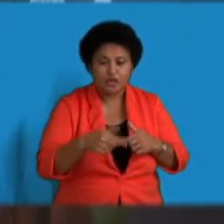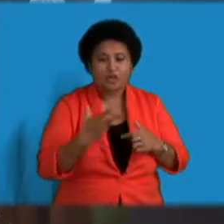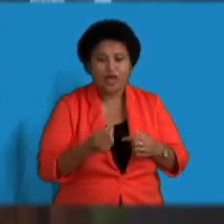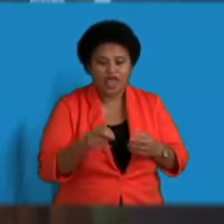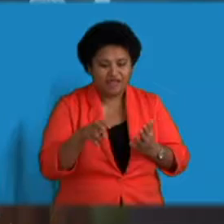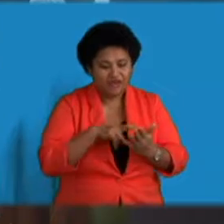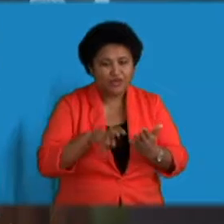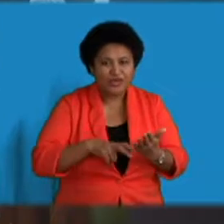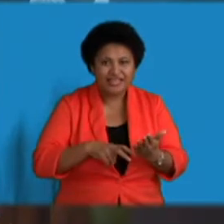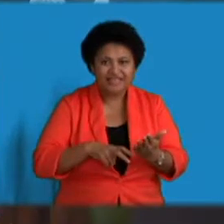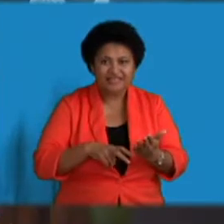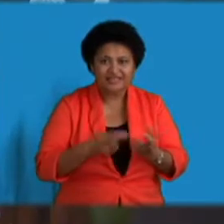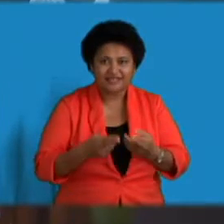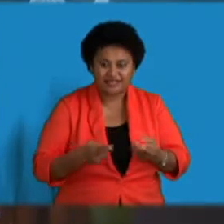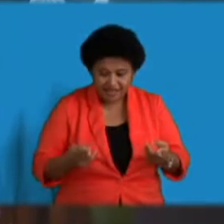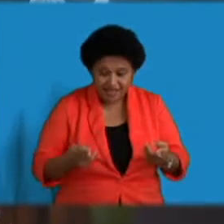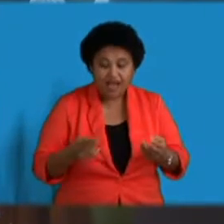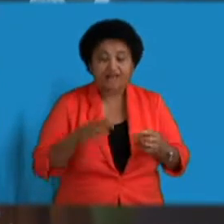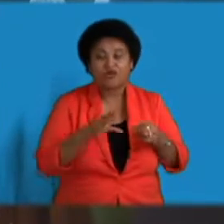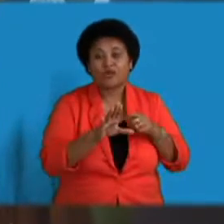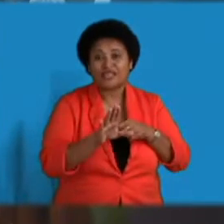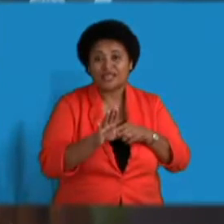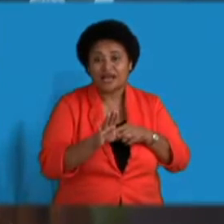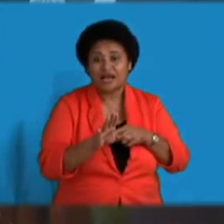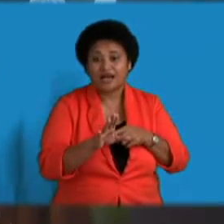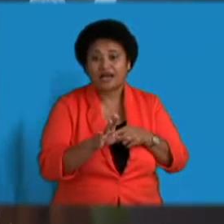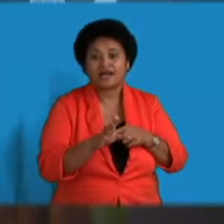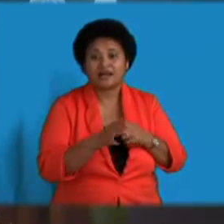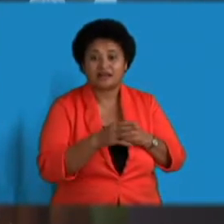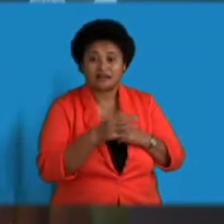for years 9 to 8.